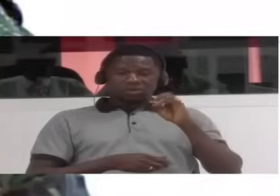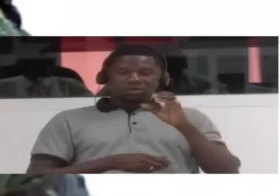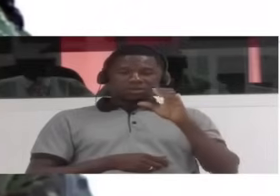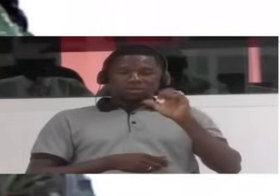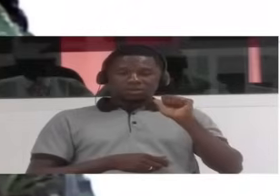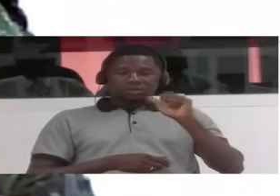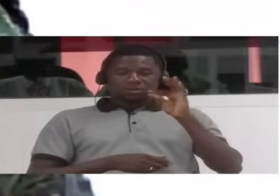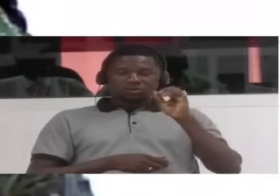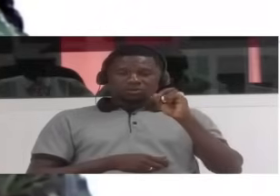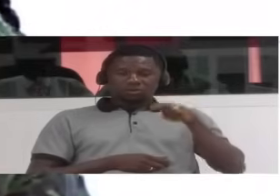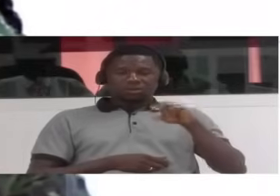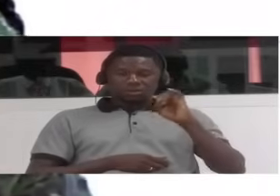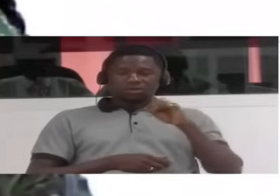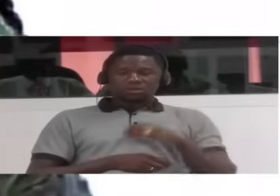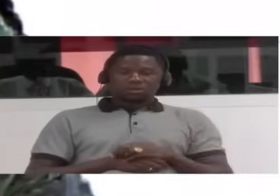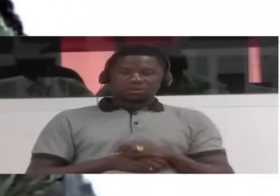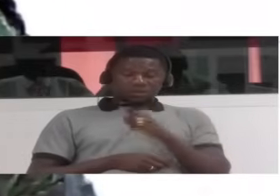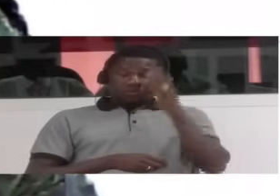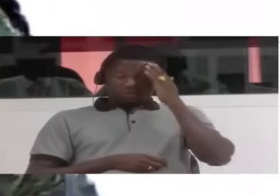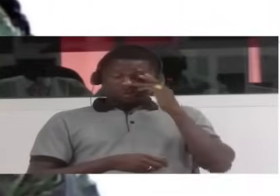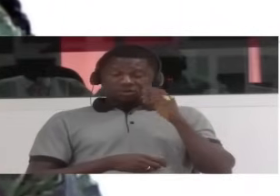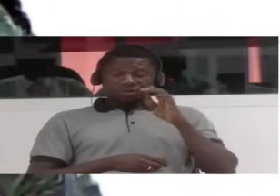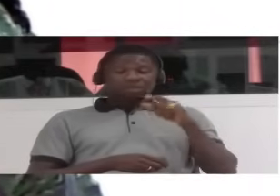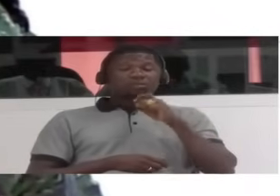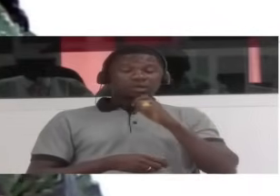Tony Catoni knows Francisco's gender and his mission here.